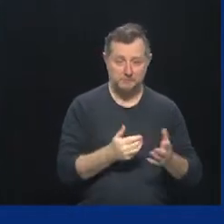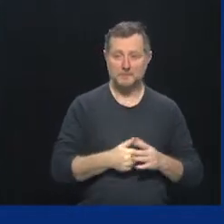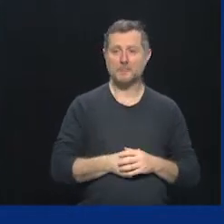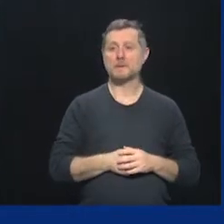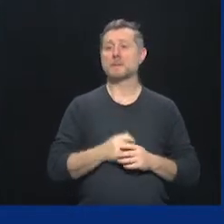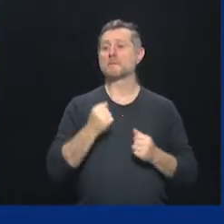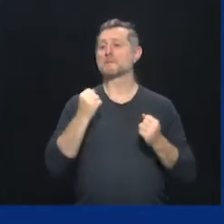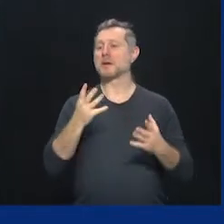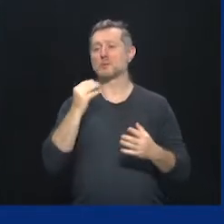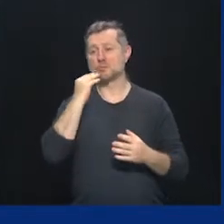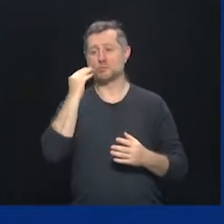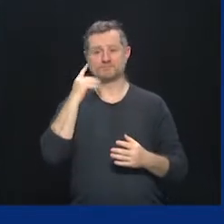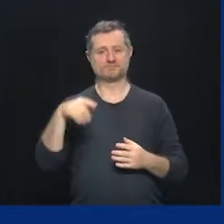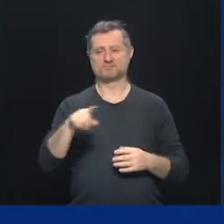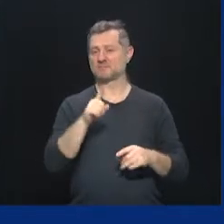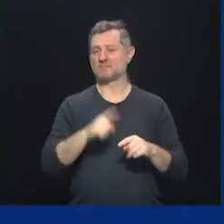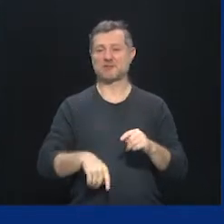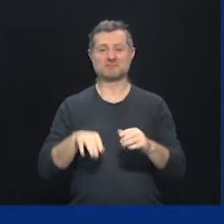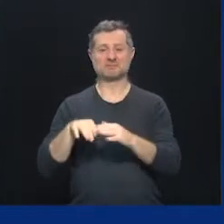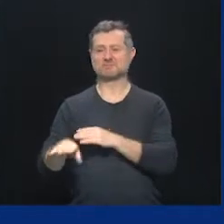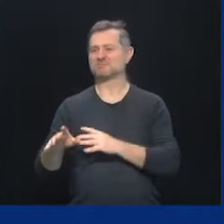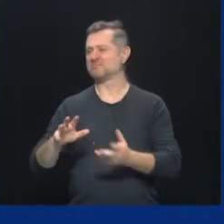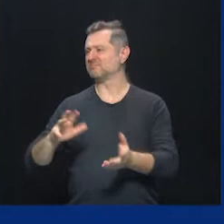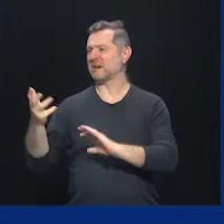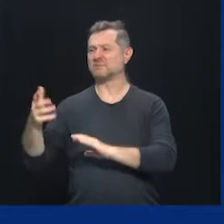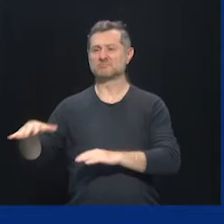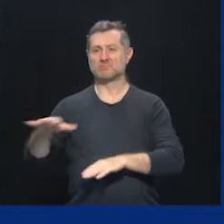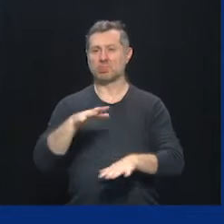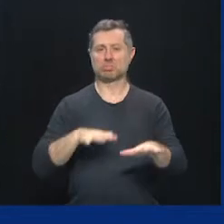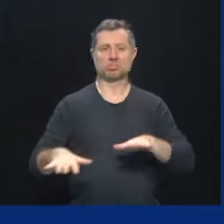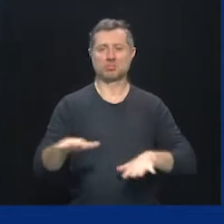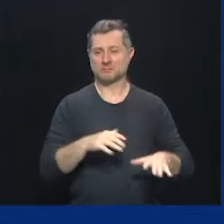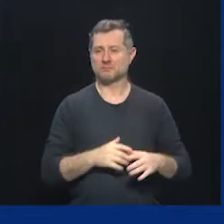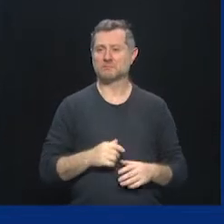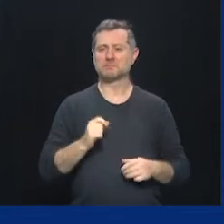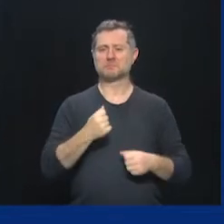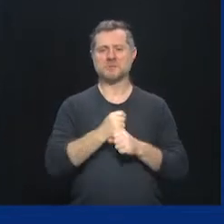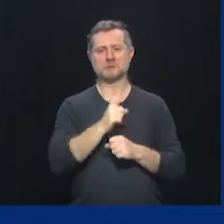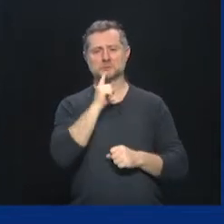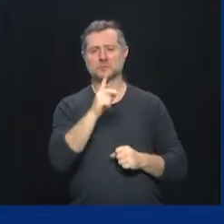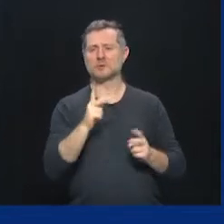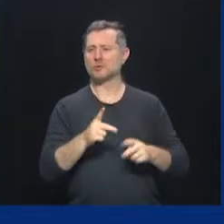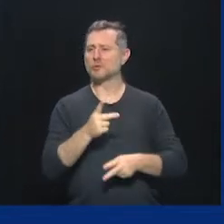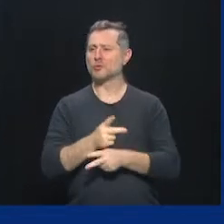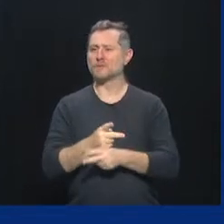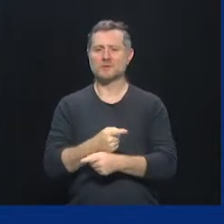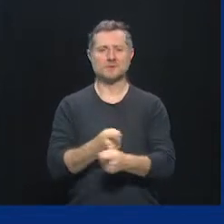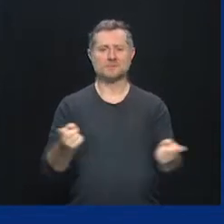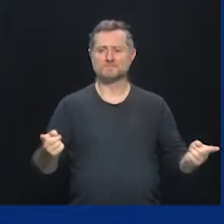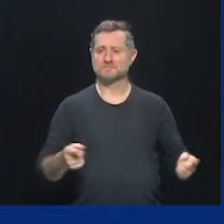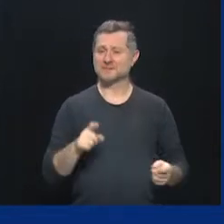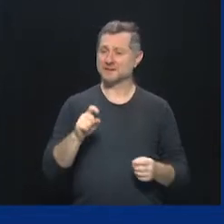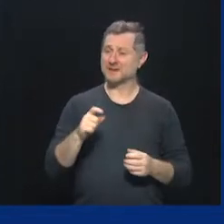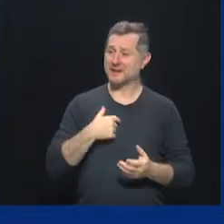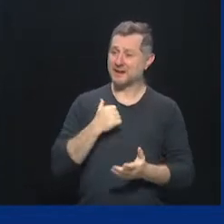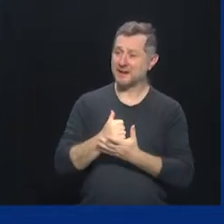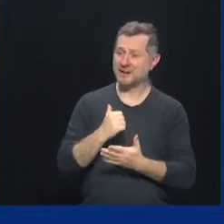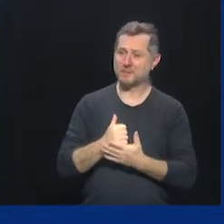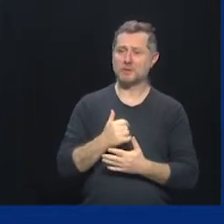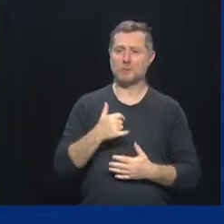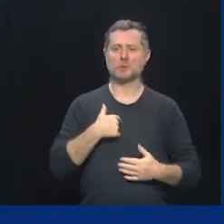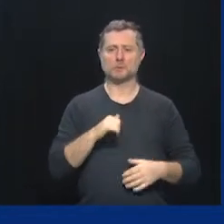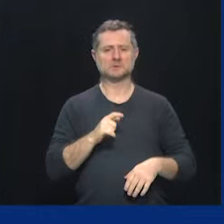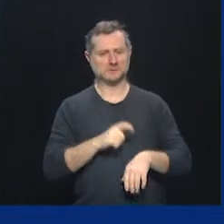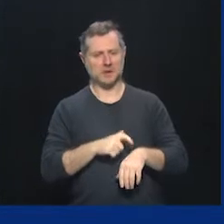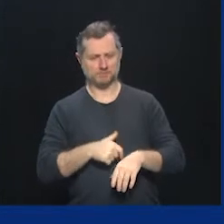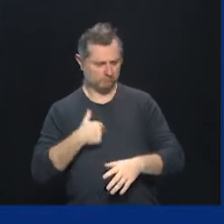everywhere. This is something we have to deal with and make sure that people are taken care of. This is their hour of need. This is our hour to take action and be there for